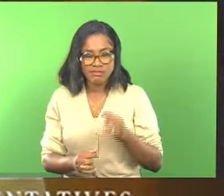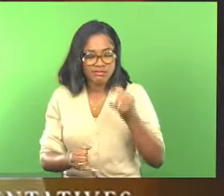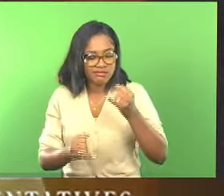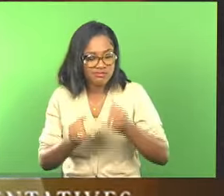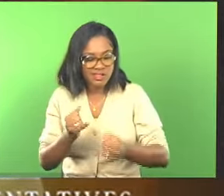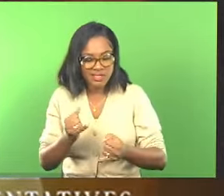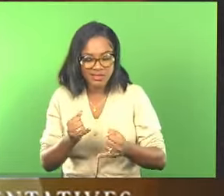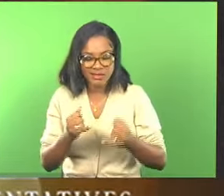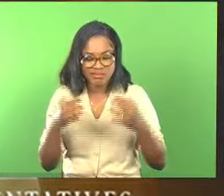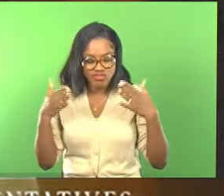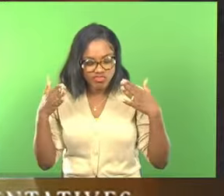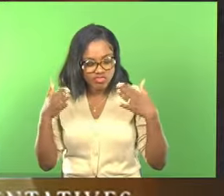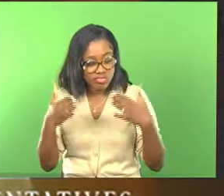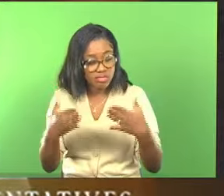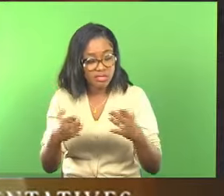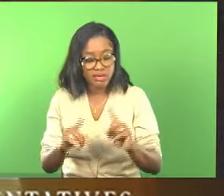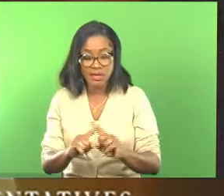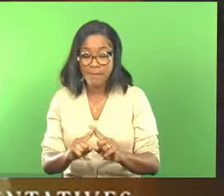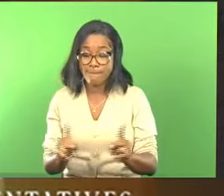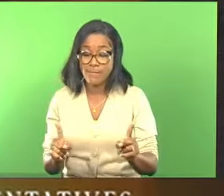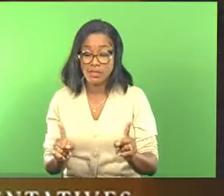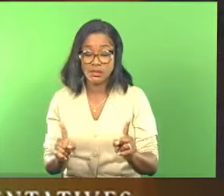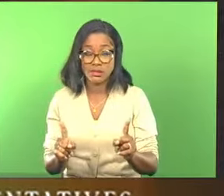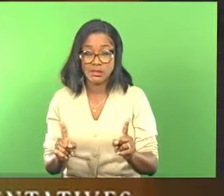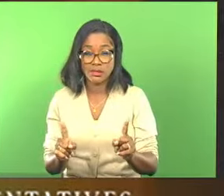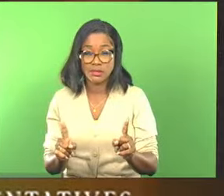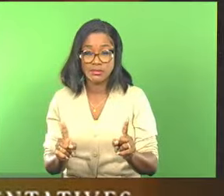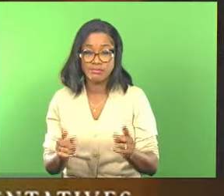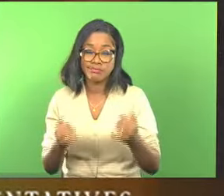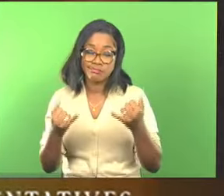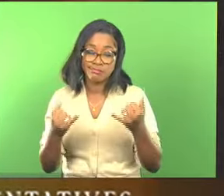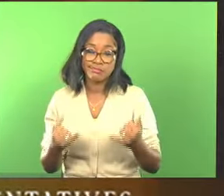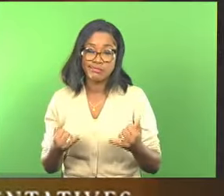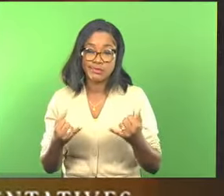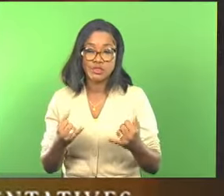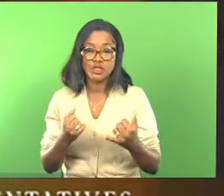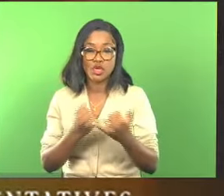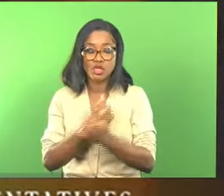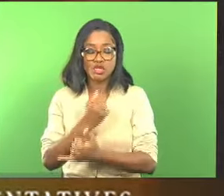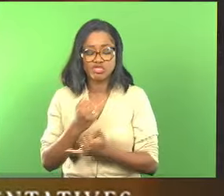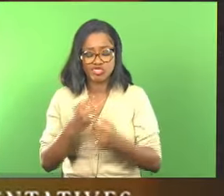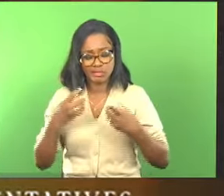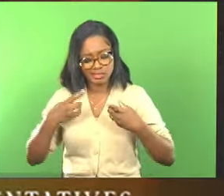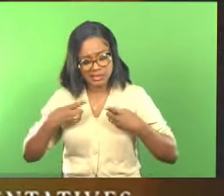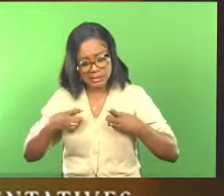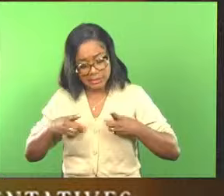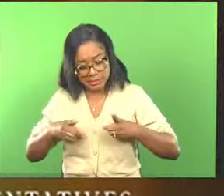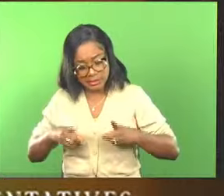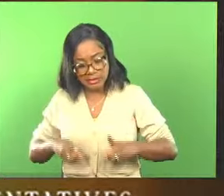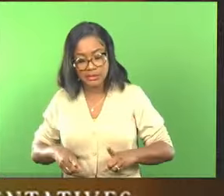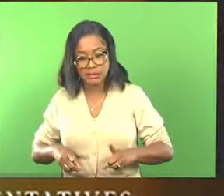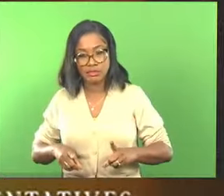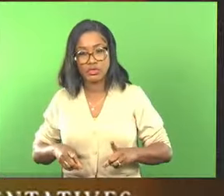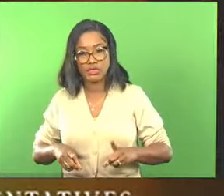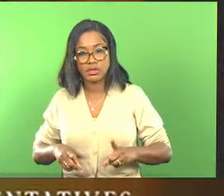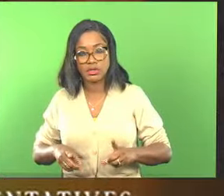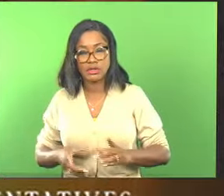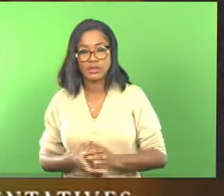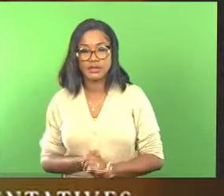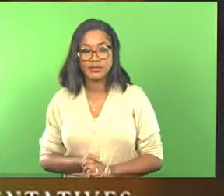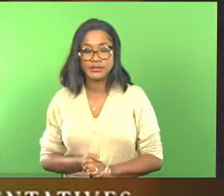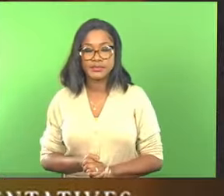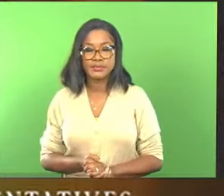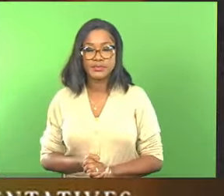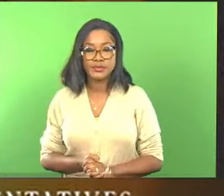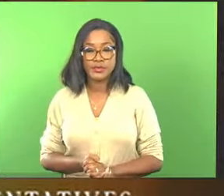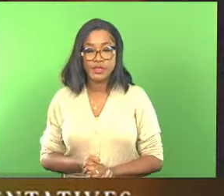But that hope has turned into disappointment. The voice